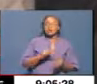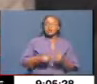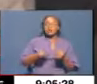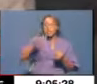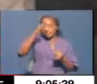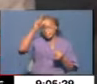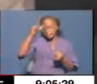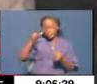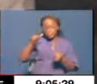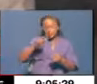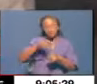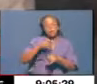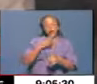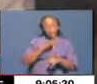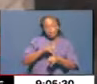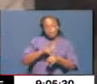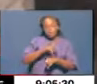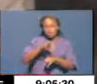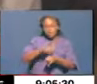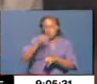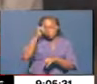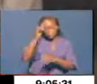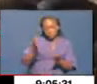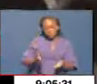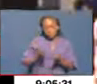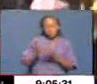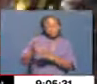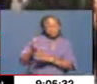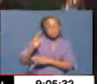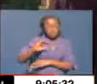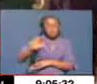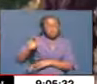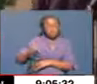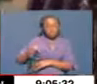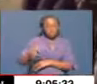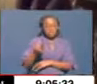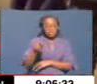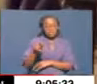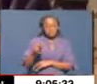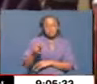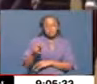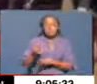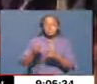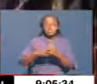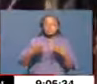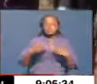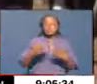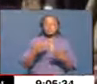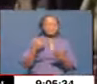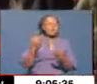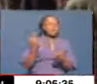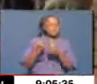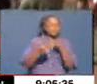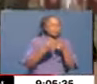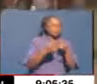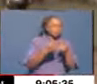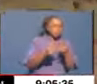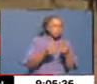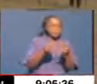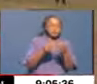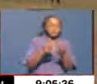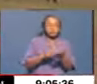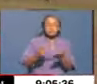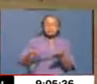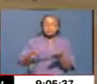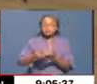on the national government to scale up security in the county. At least 8 people have been killed, with many displaced in the